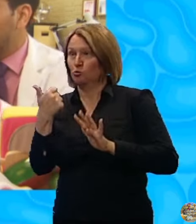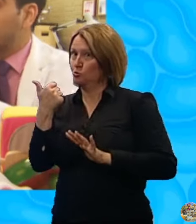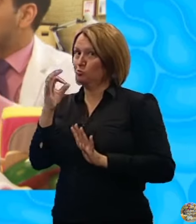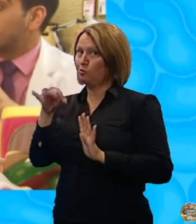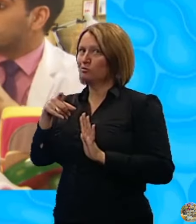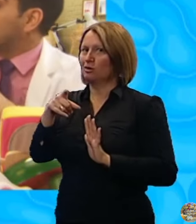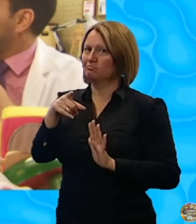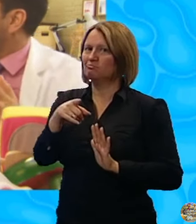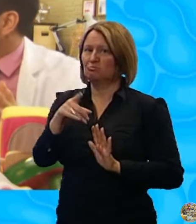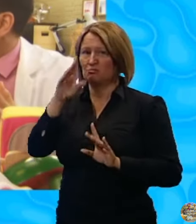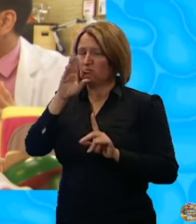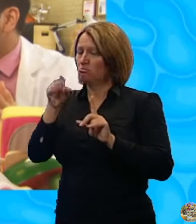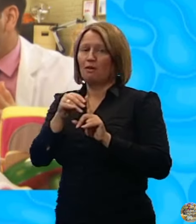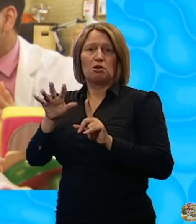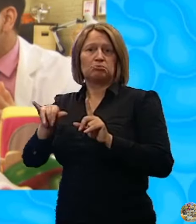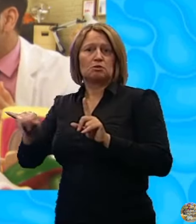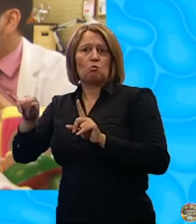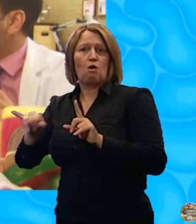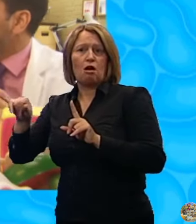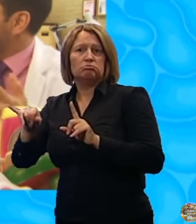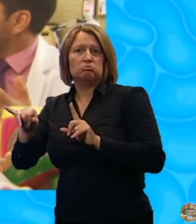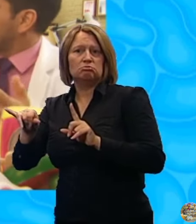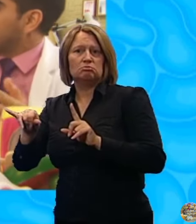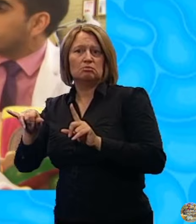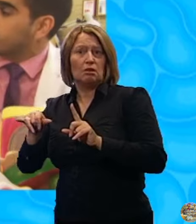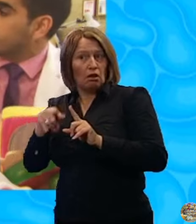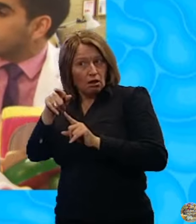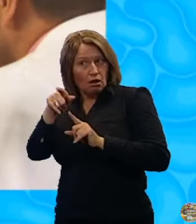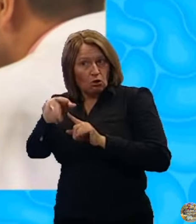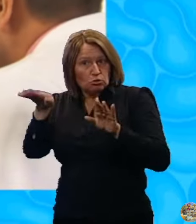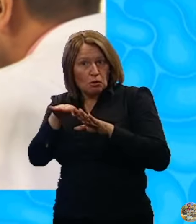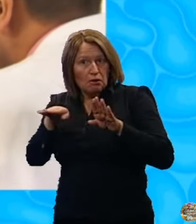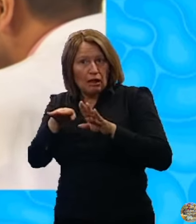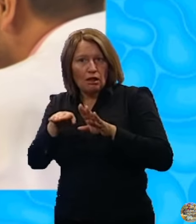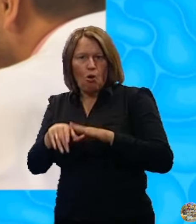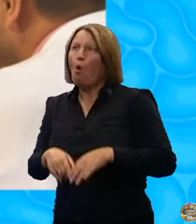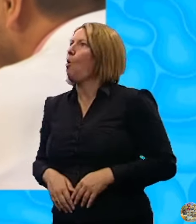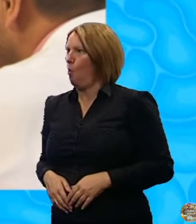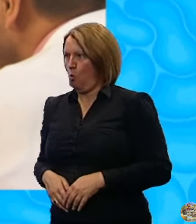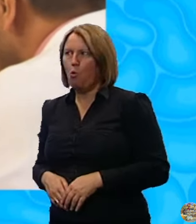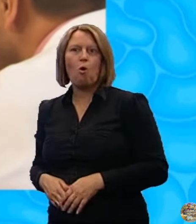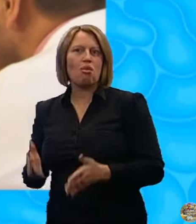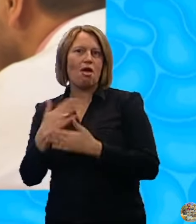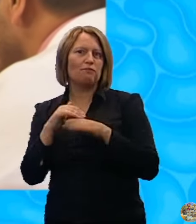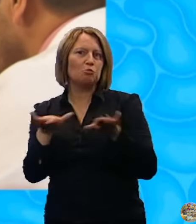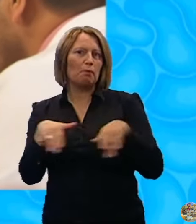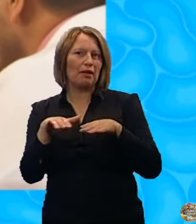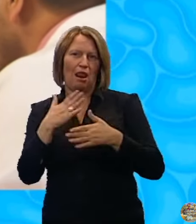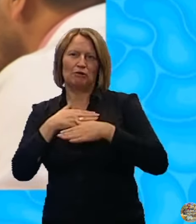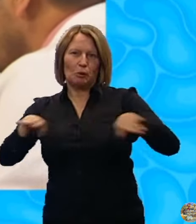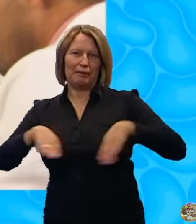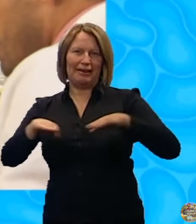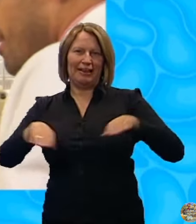that's a good question. You might have caught it from someone else. Do you ever go swimming? Oh, yes. I love swimming. I'm really good.